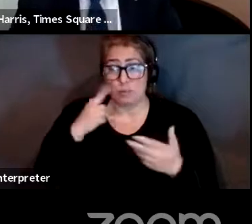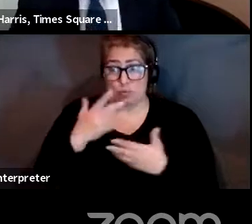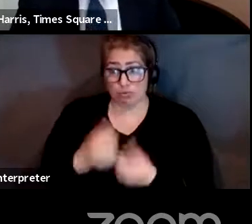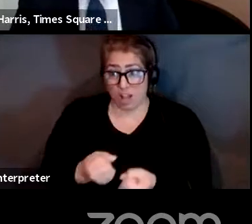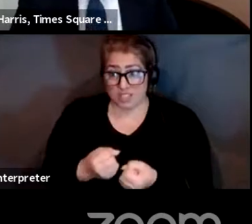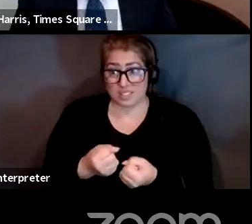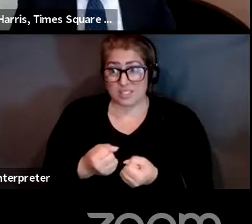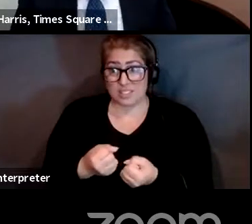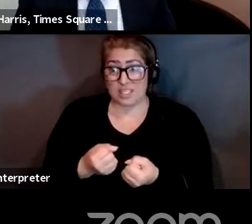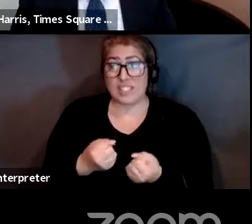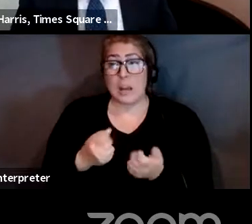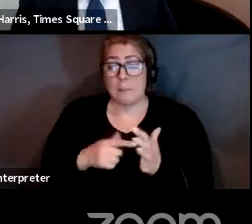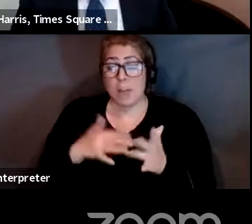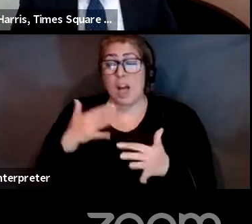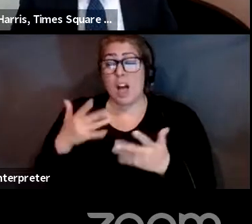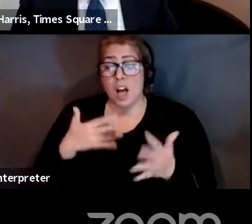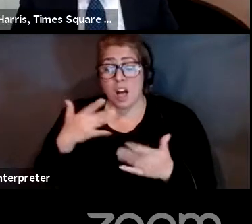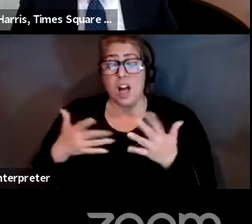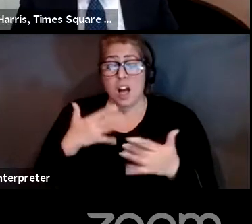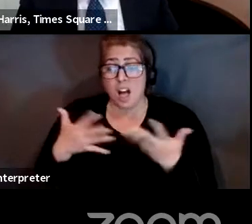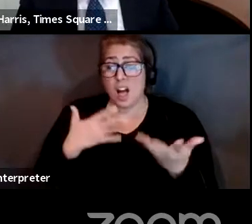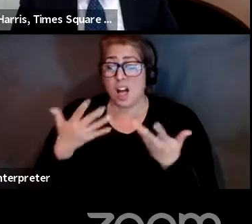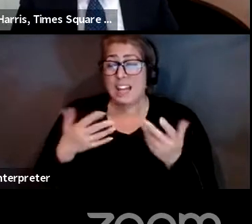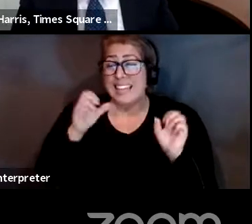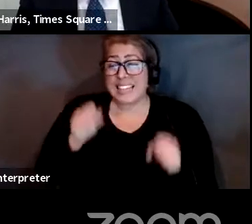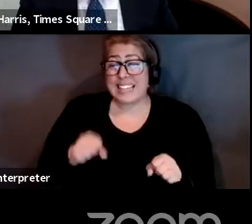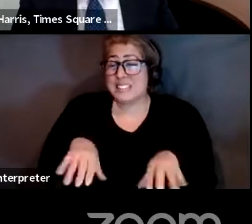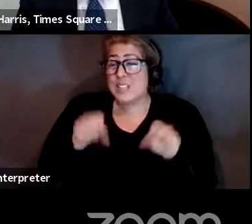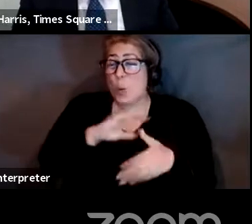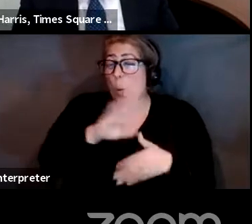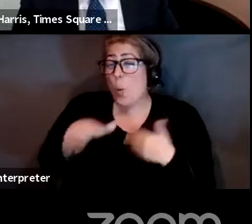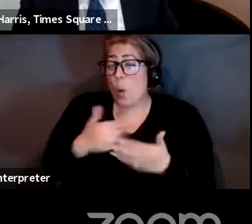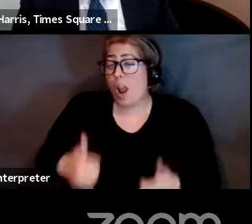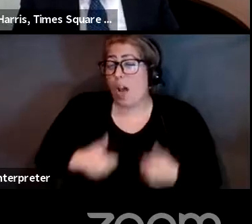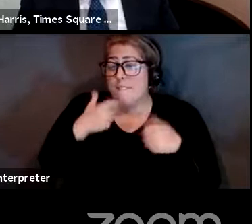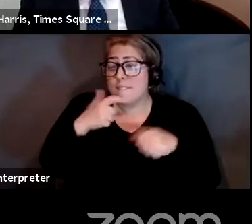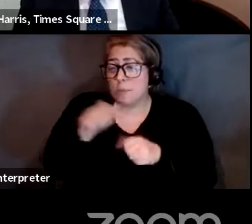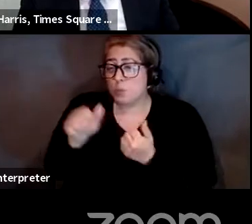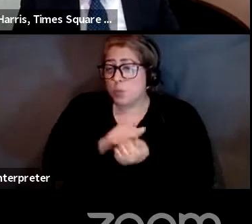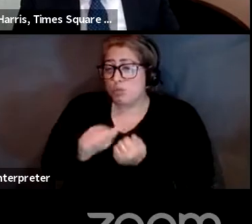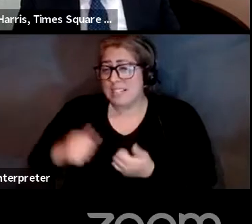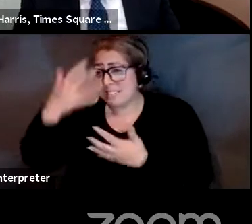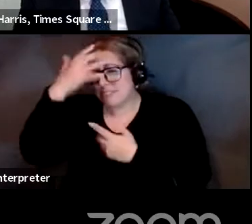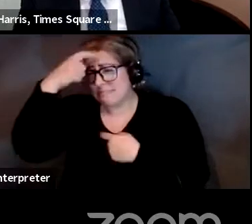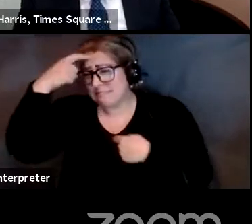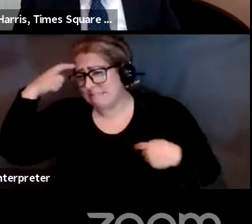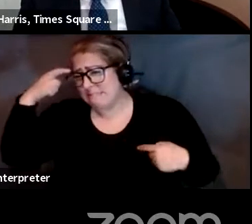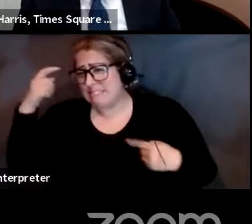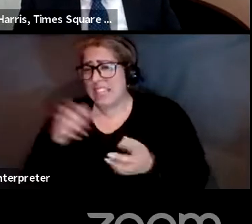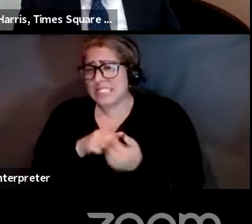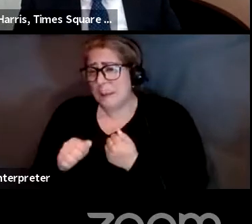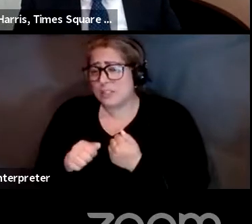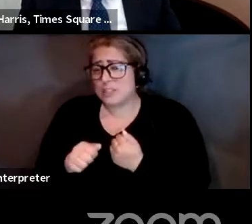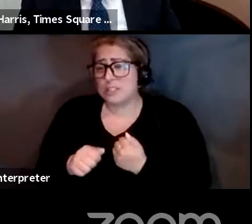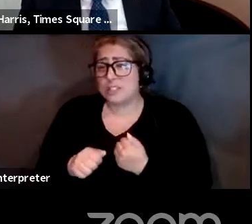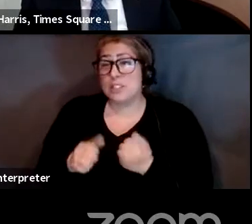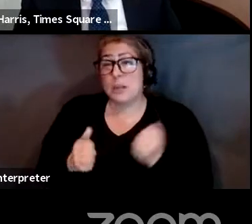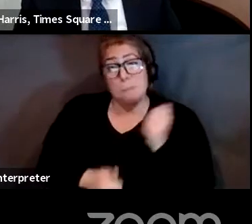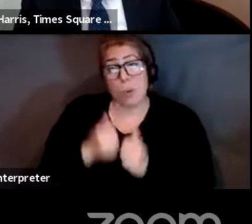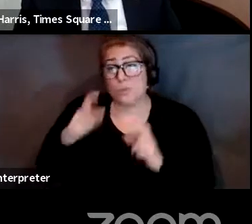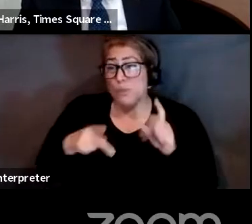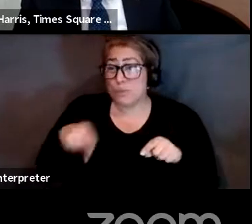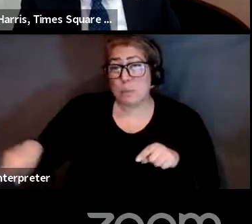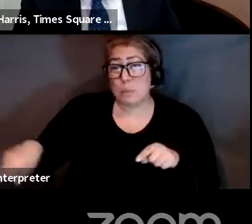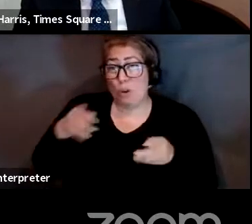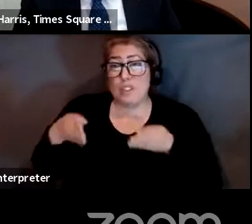take a whole life, you know, a whole lifetime to erase what has been done, because most of the people that are on the street have a huge history of